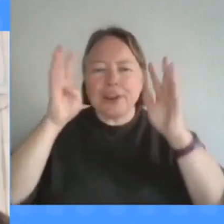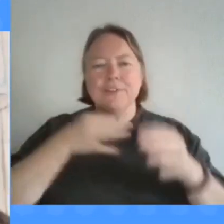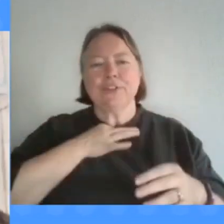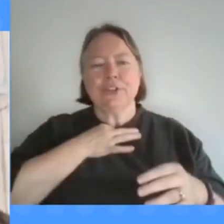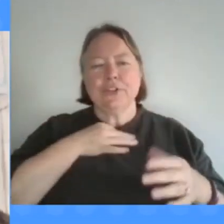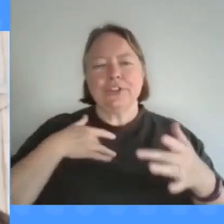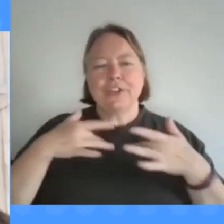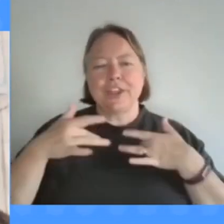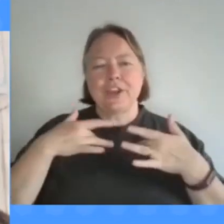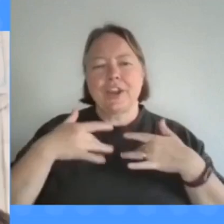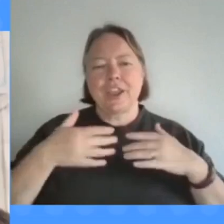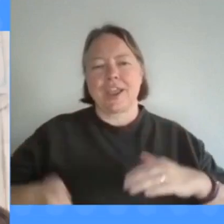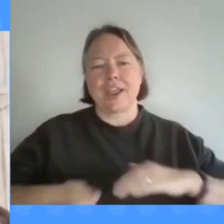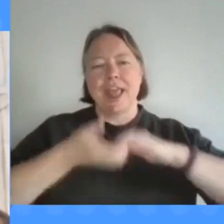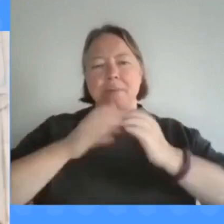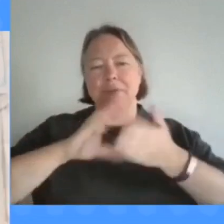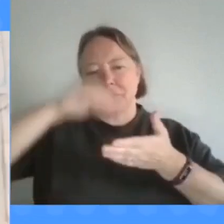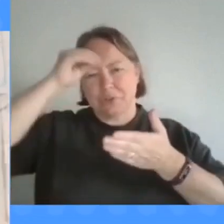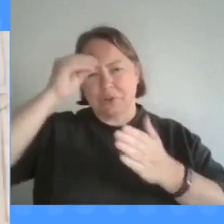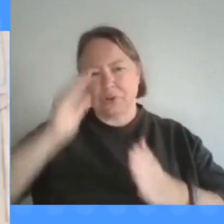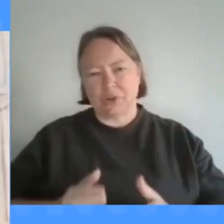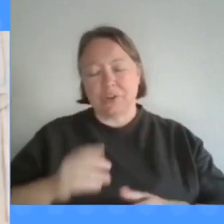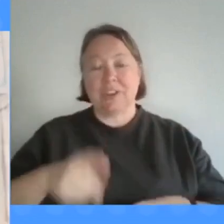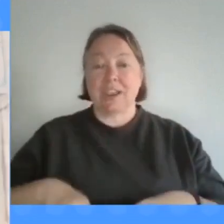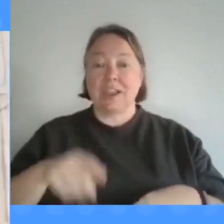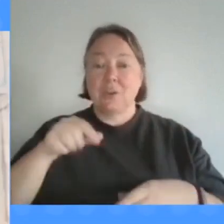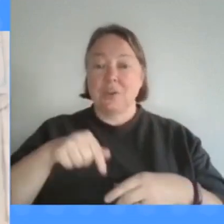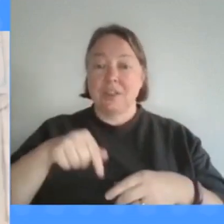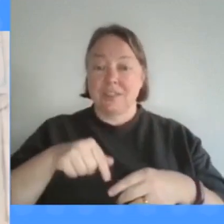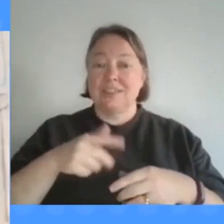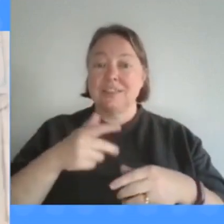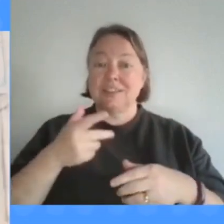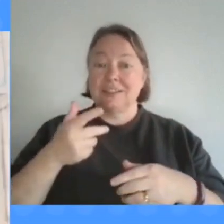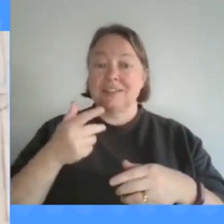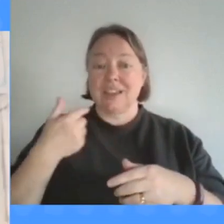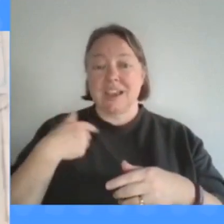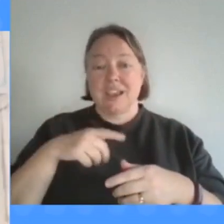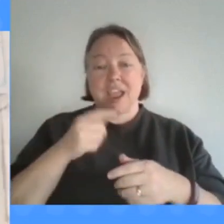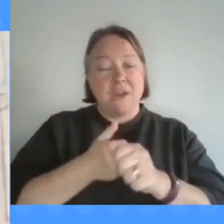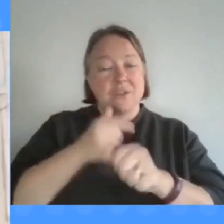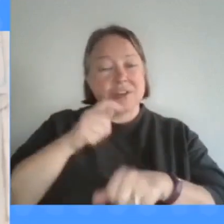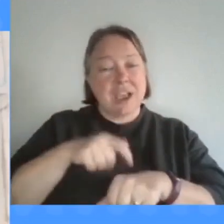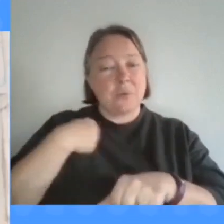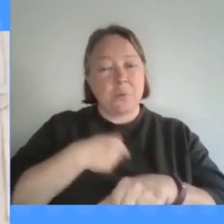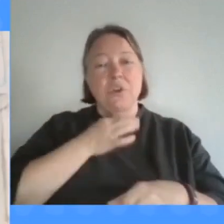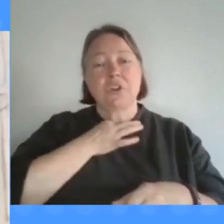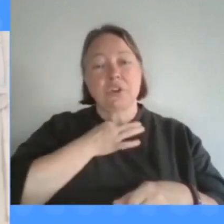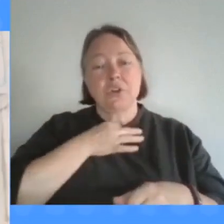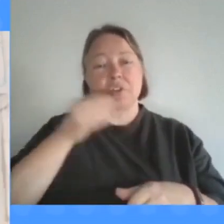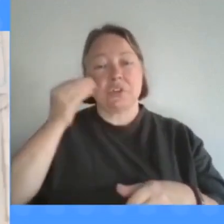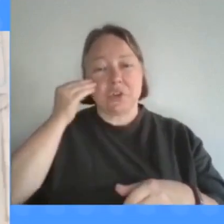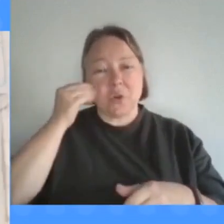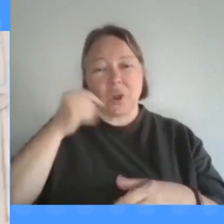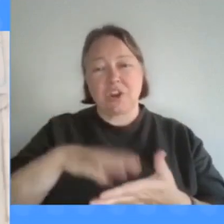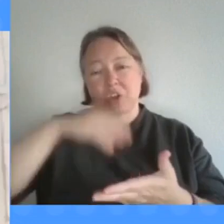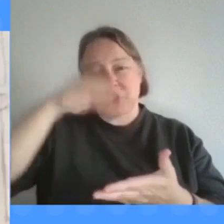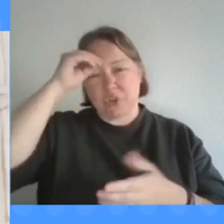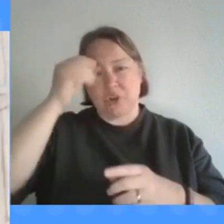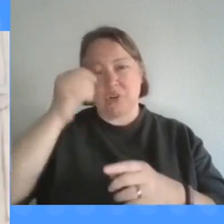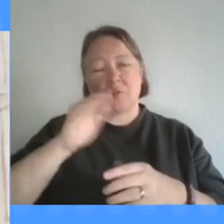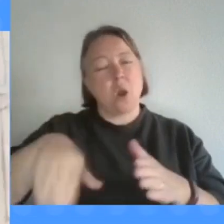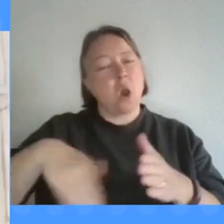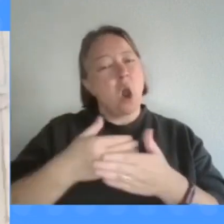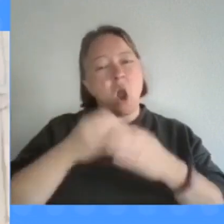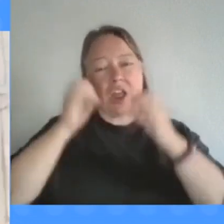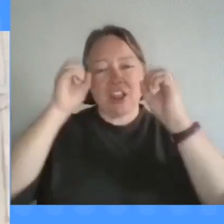caring, and collaborative learners. And speaking of these 4 C's, I'm each time more curious to know and to learn from all the